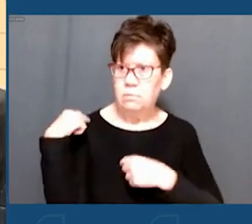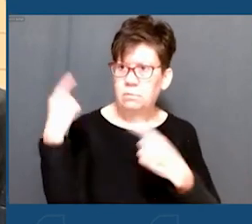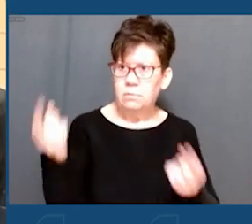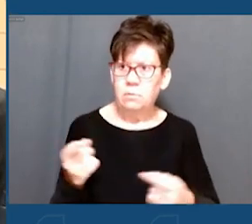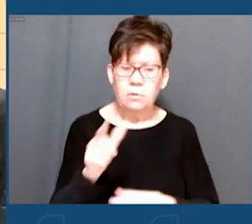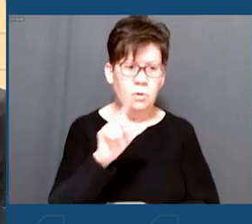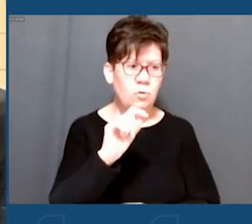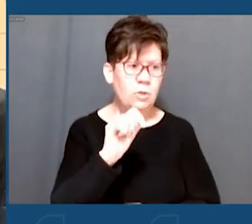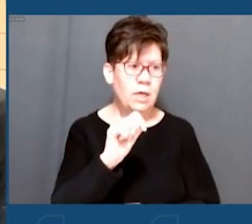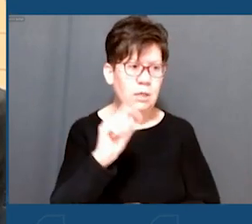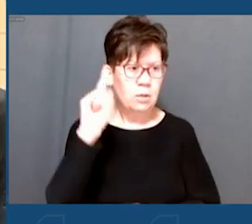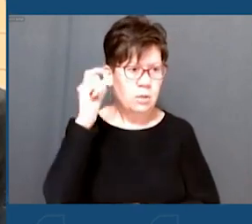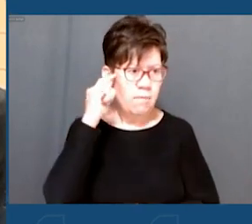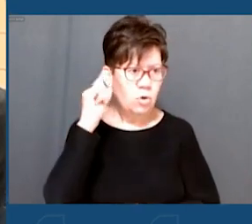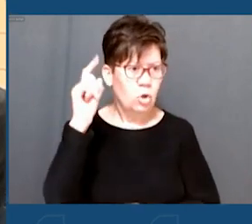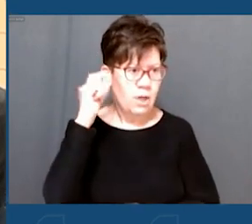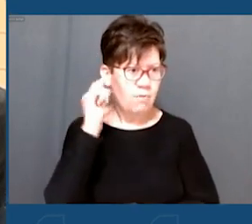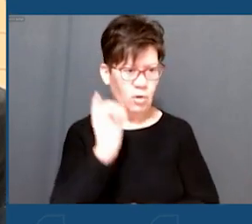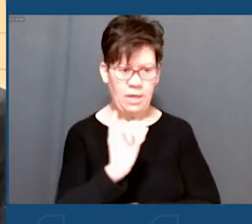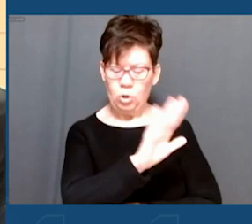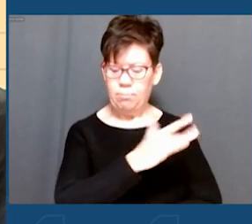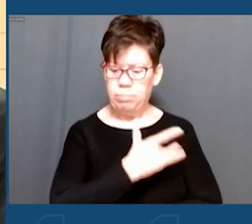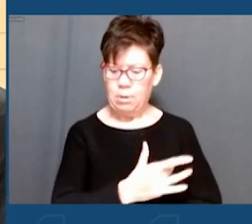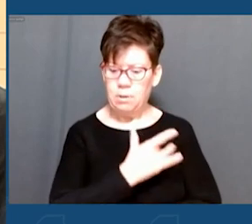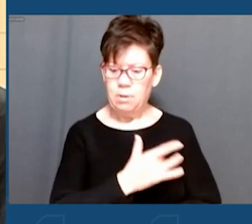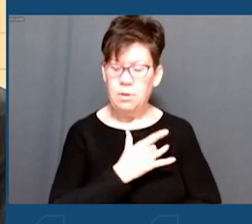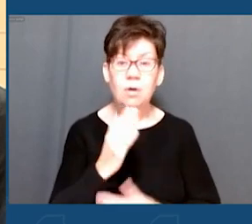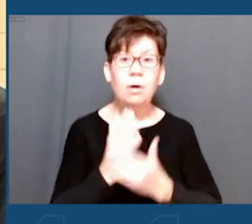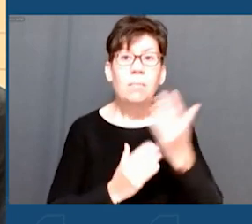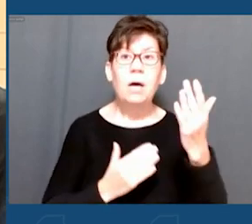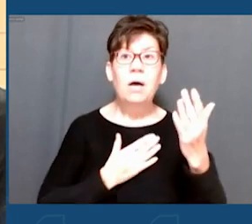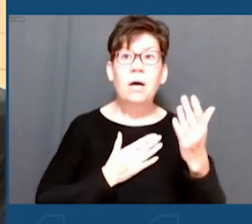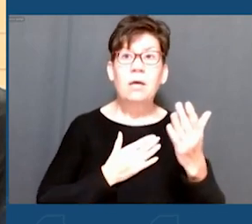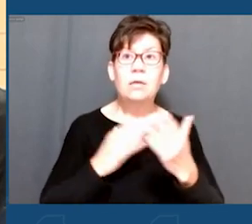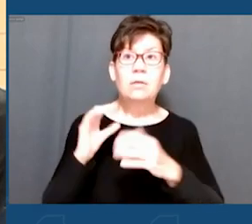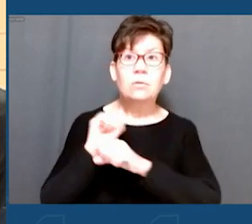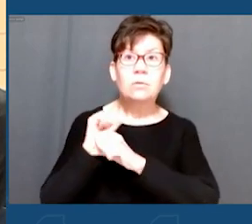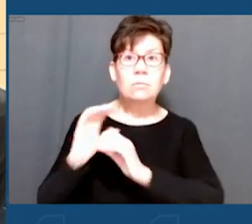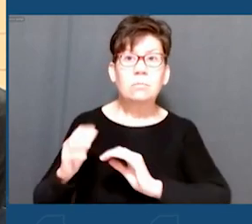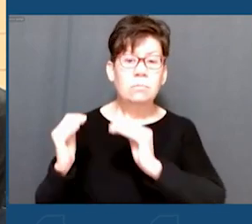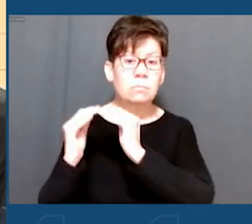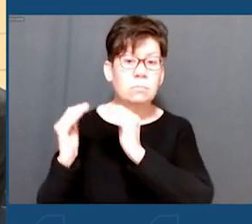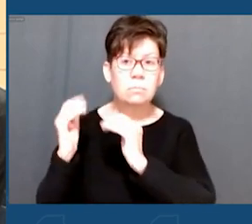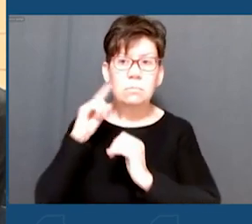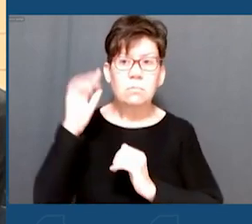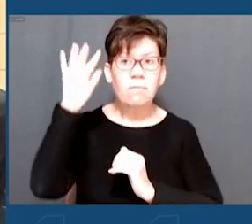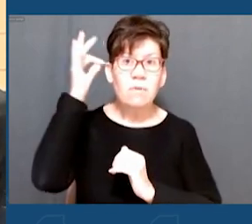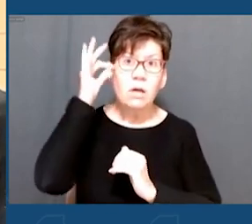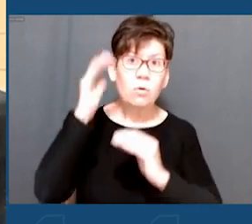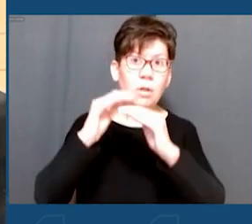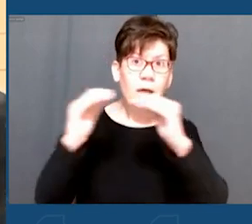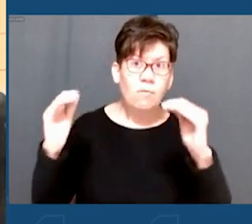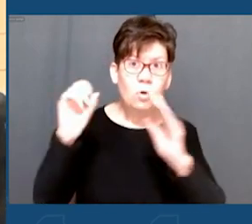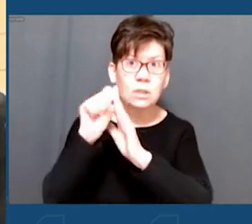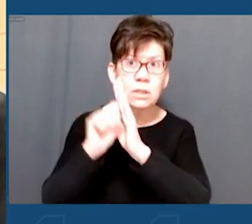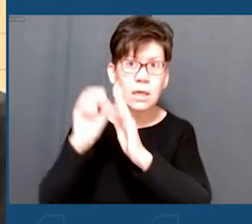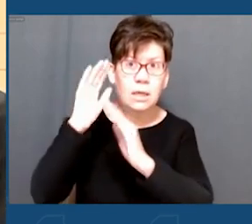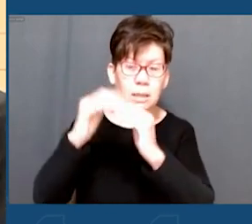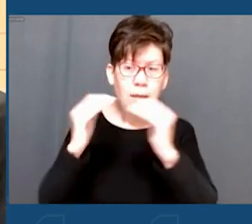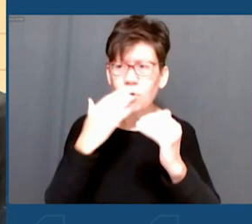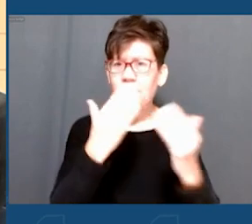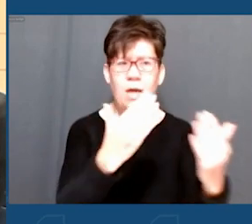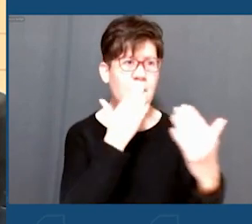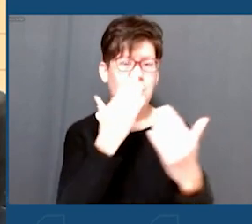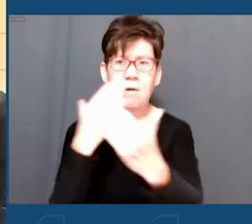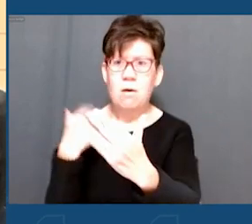governor to governor. And of course, to my colleagues from the state, city, federal level, thank you all, because it really takes us working